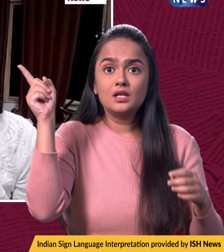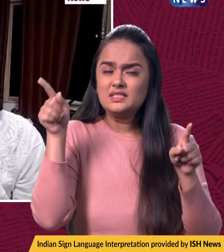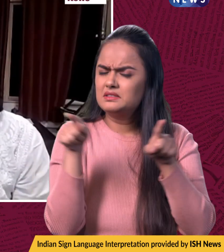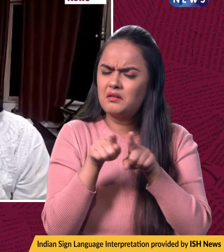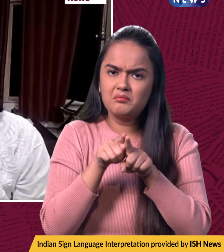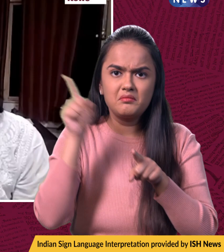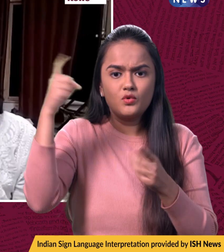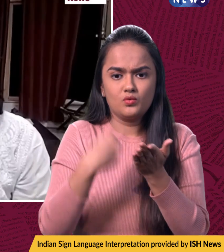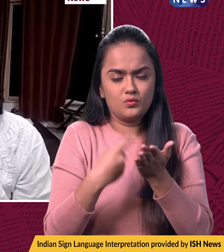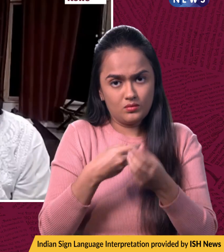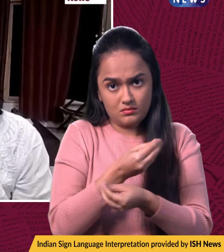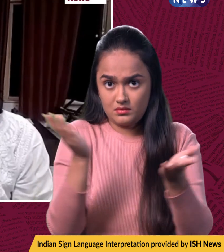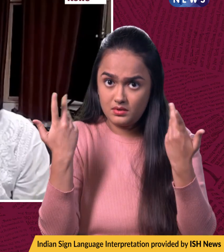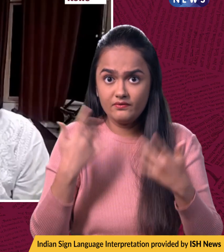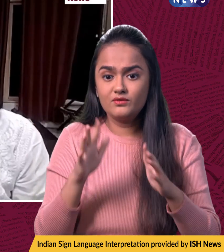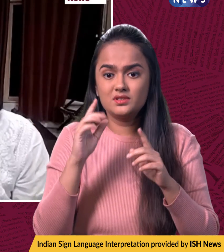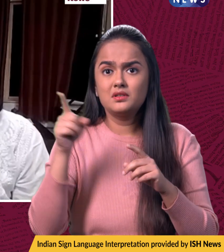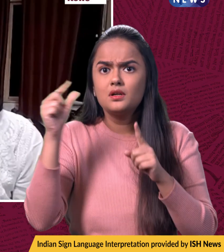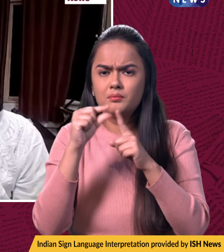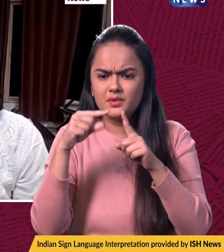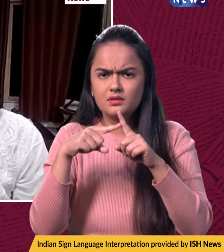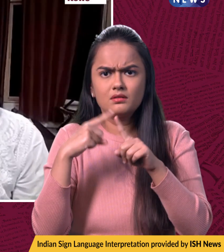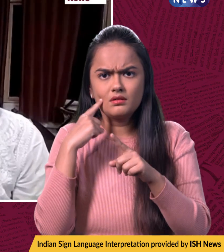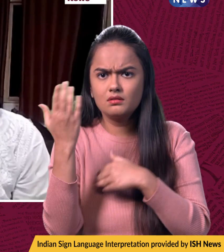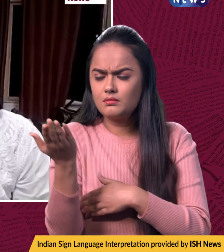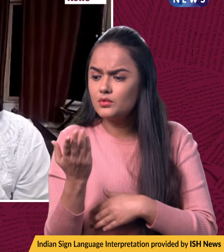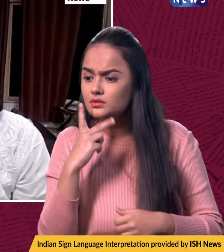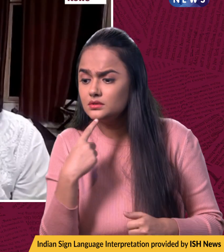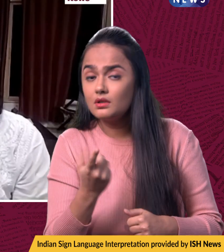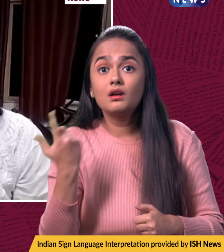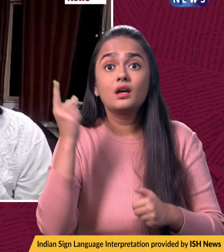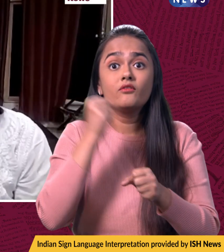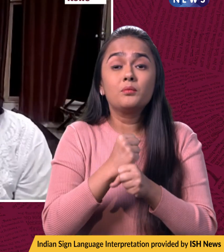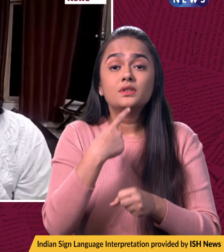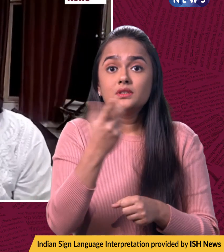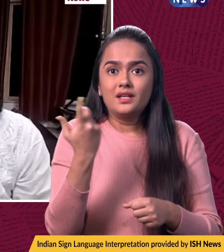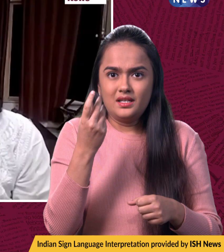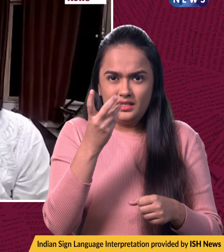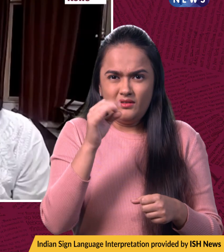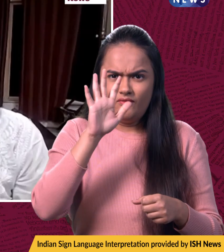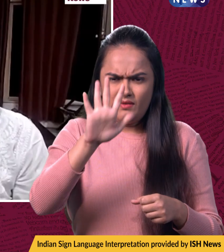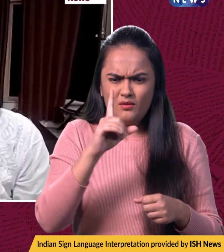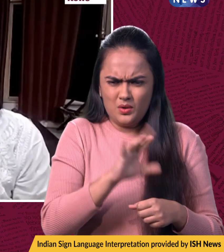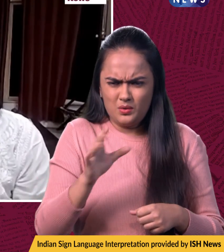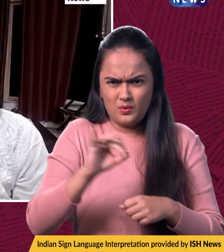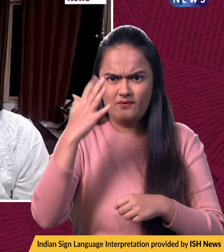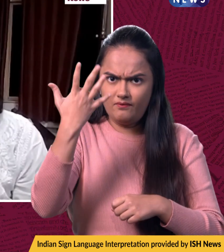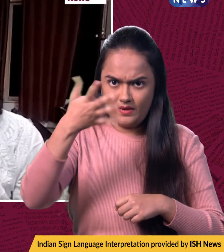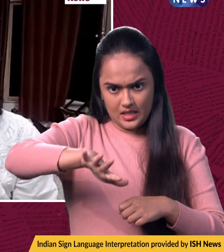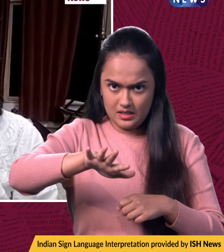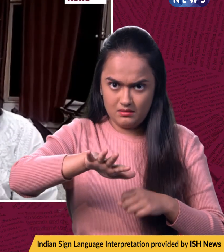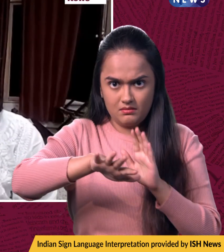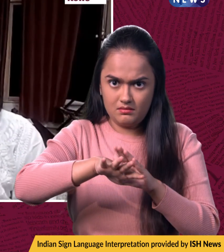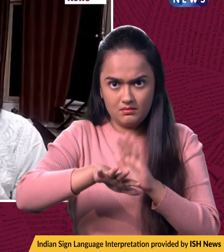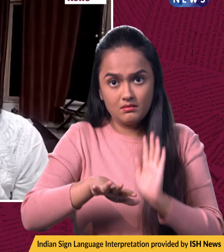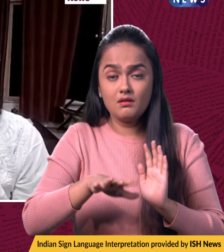has also imposed restrictions. According to PTI, the government has said that a 5-day week has been